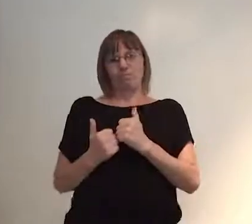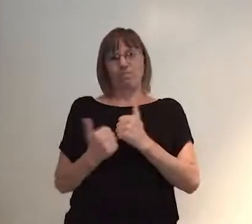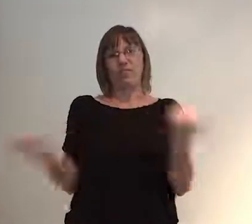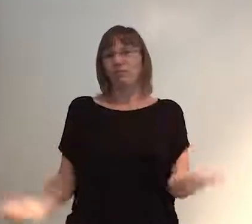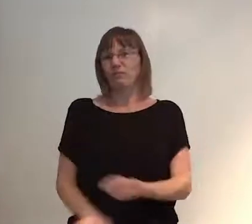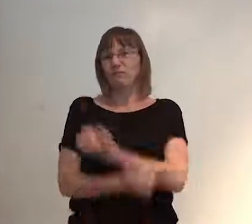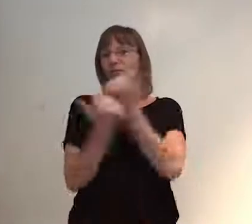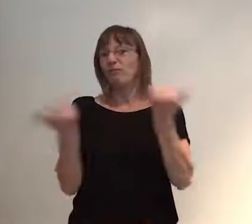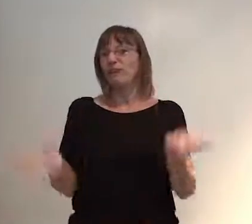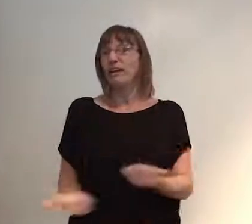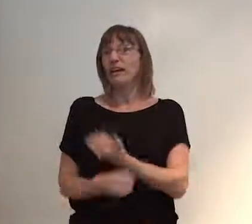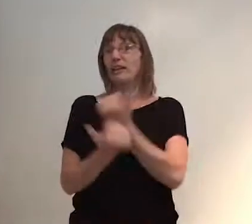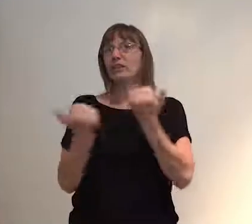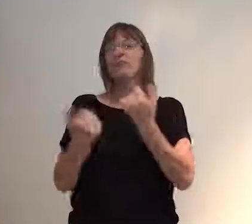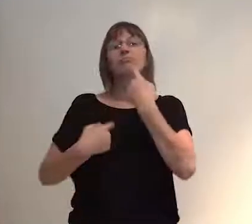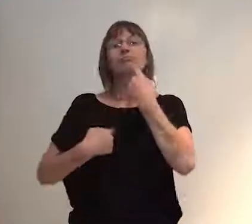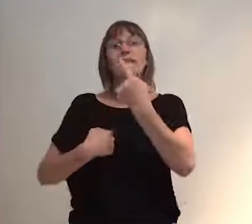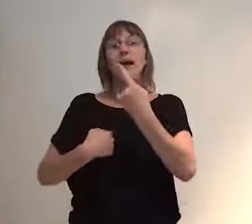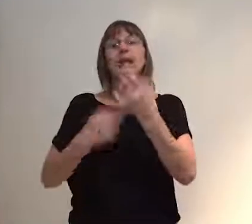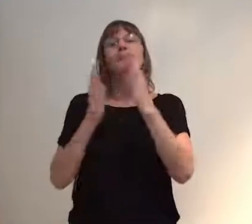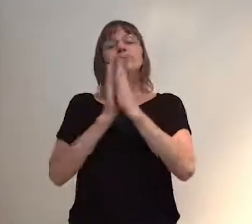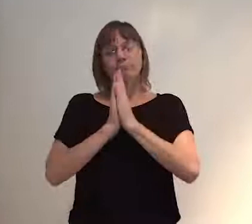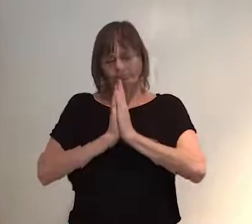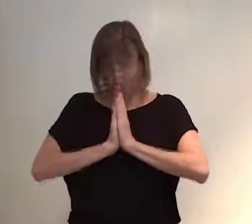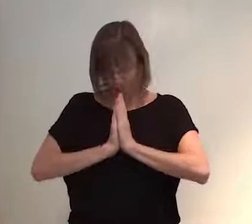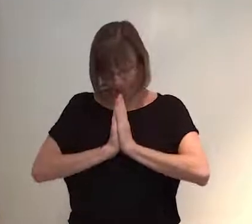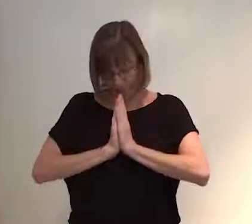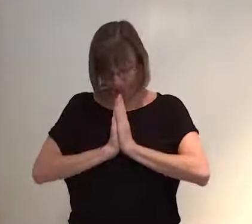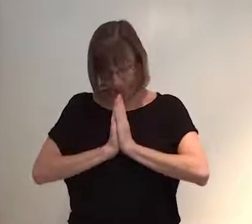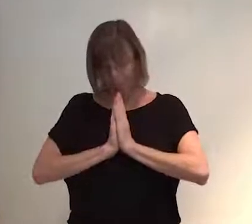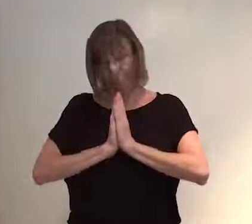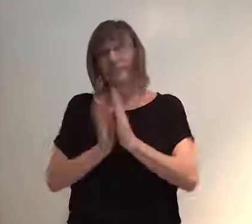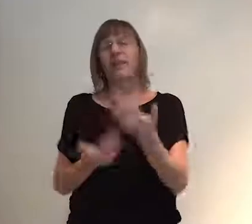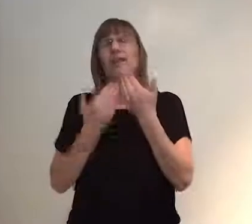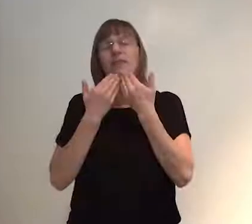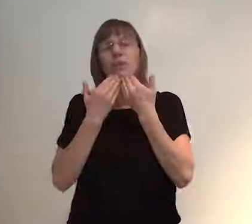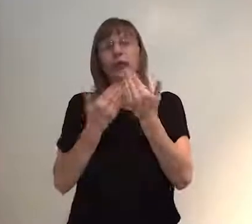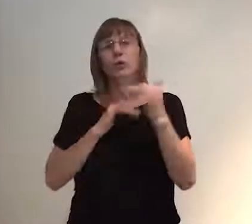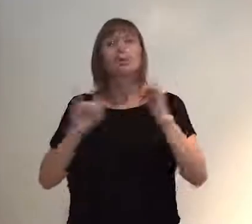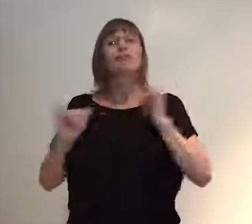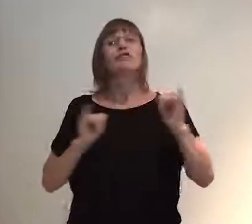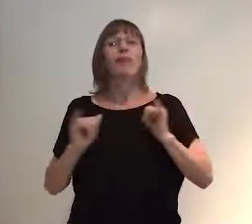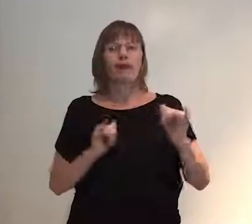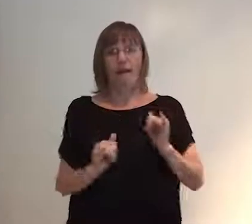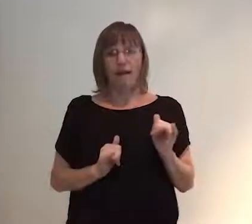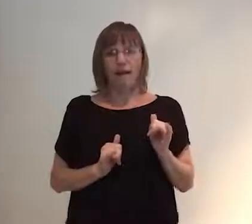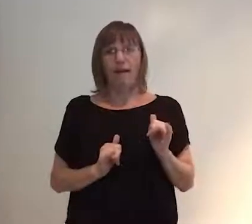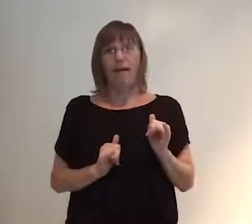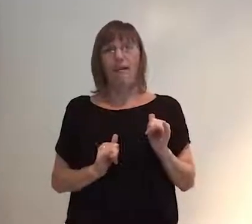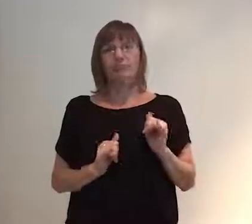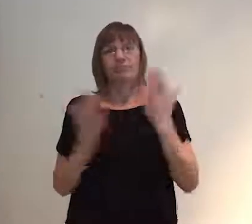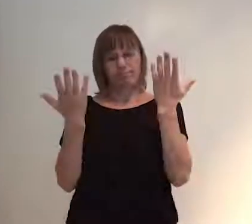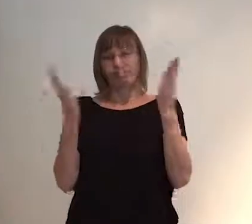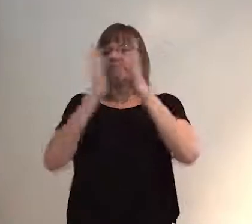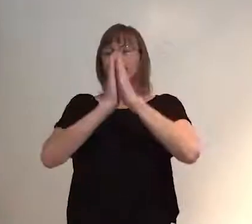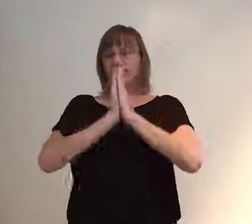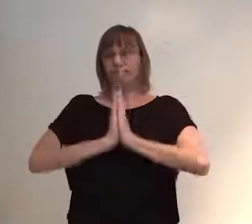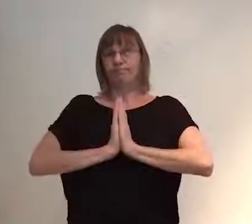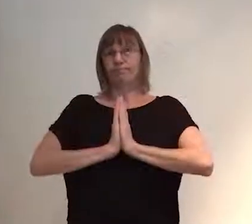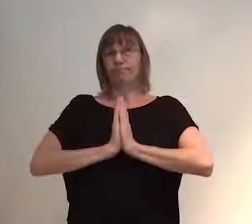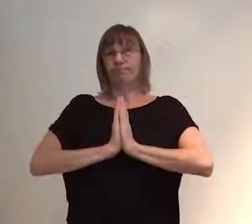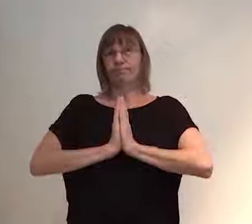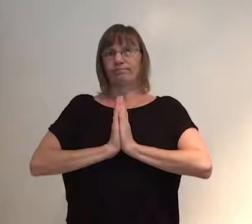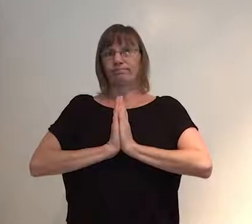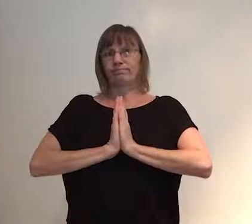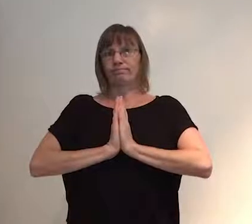Okay, so we finish off by saying namaste, saying thank you to one another. Okay, so bringing the hands